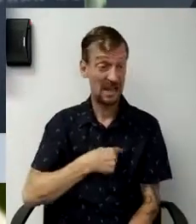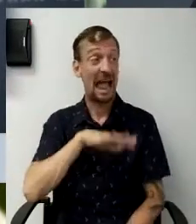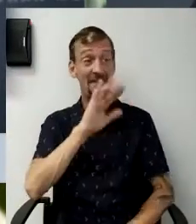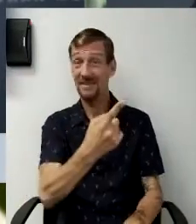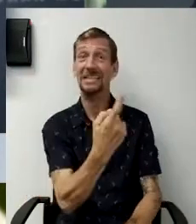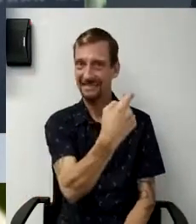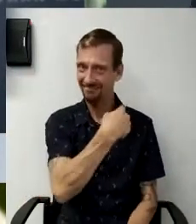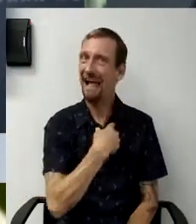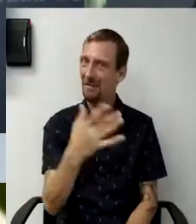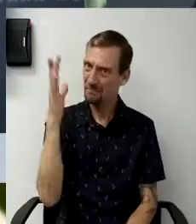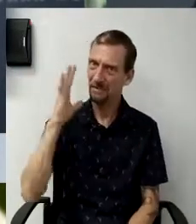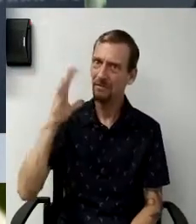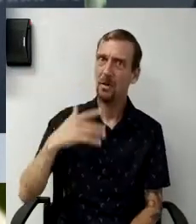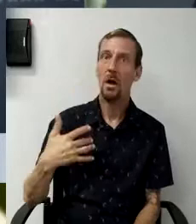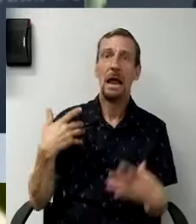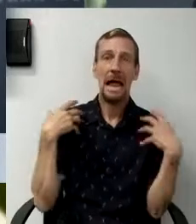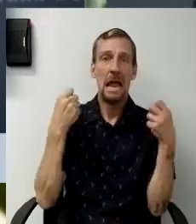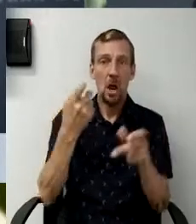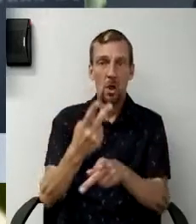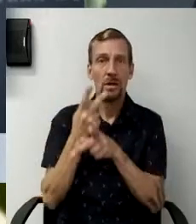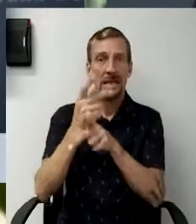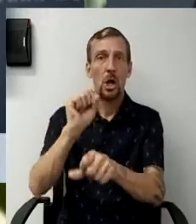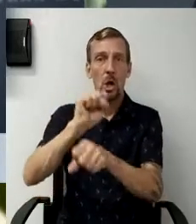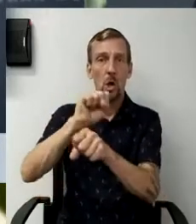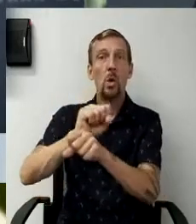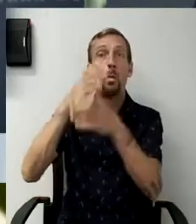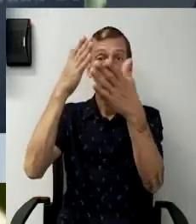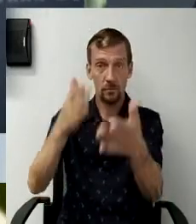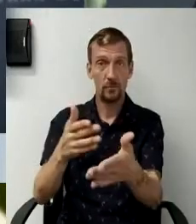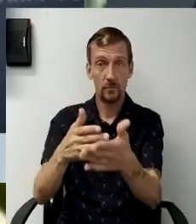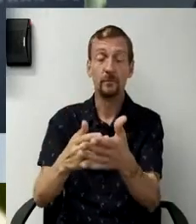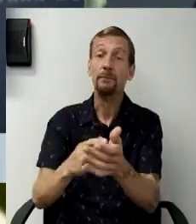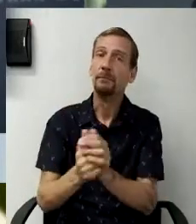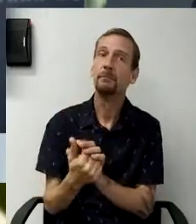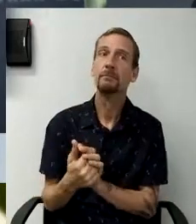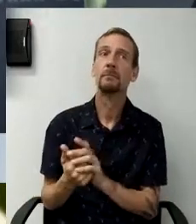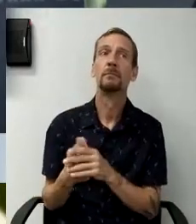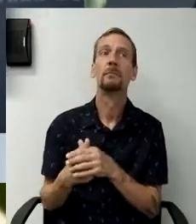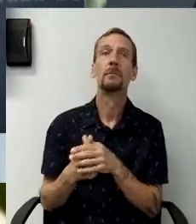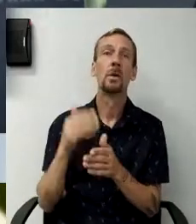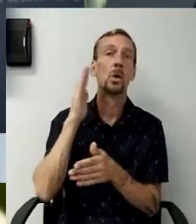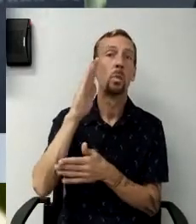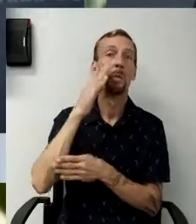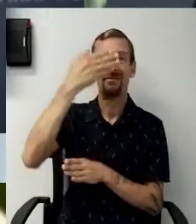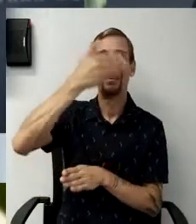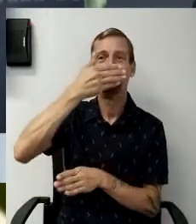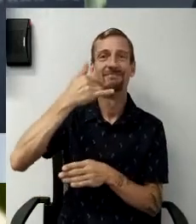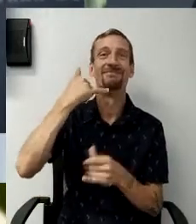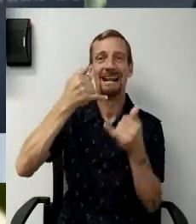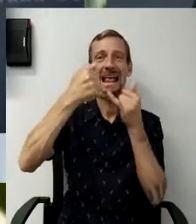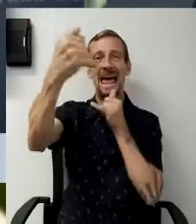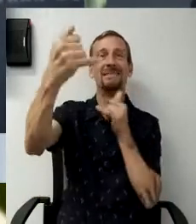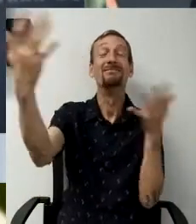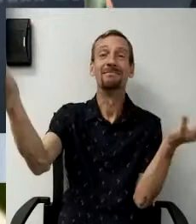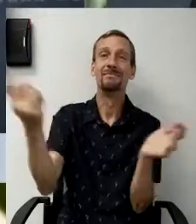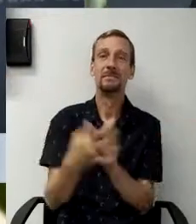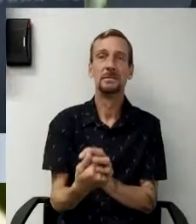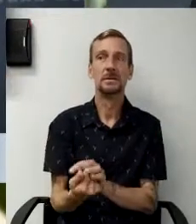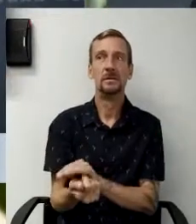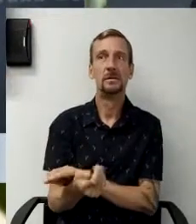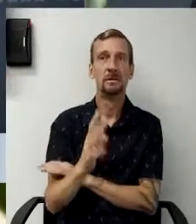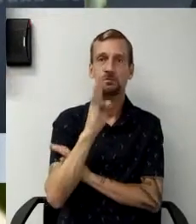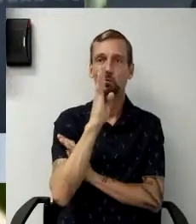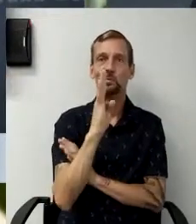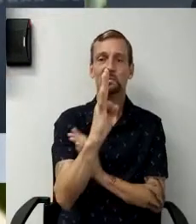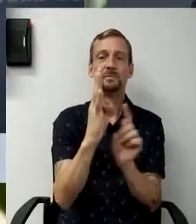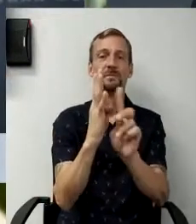that. Healthcare workers will definitely be at the the front of the line, because you'd want